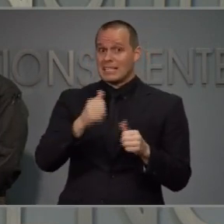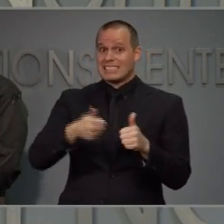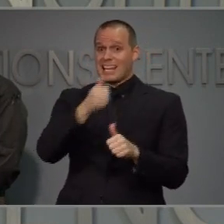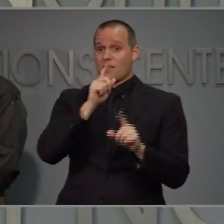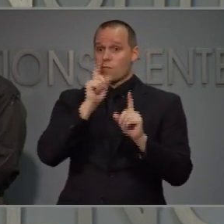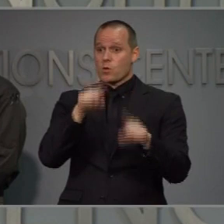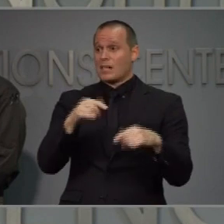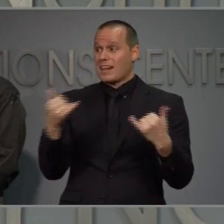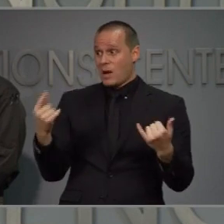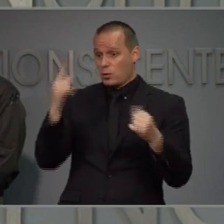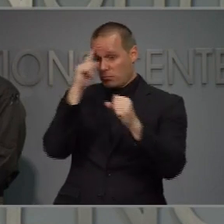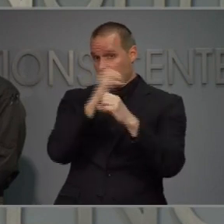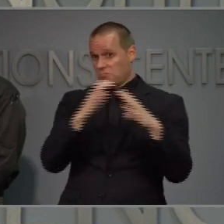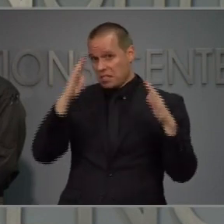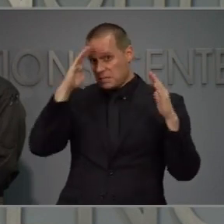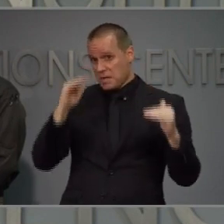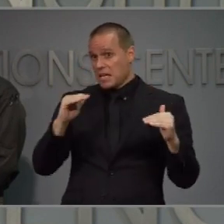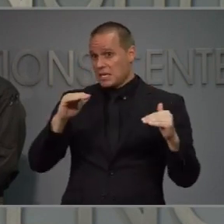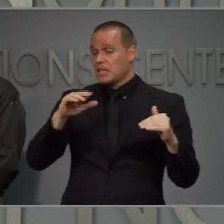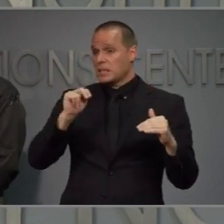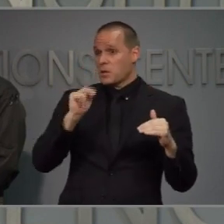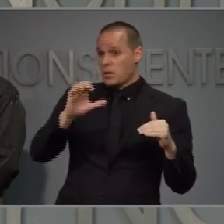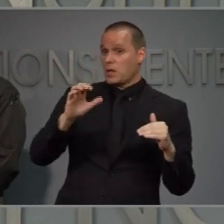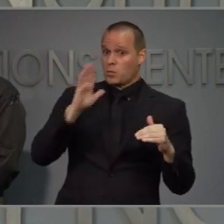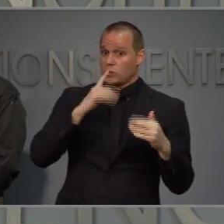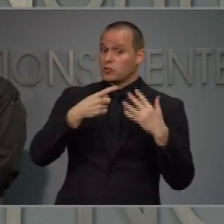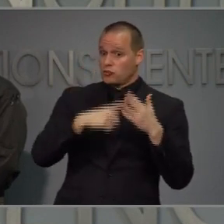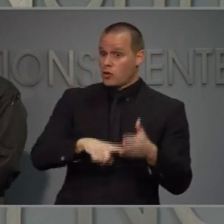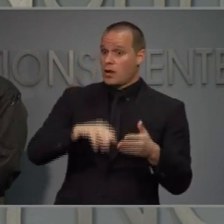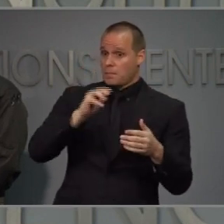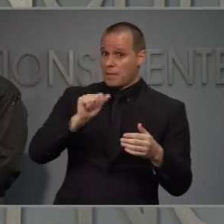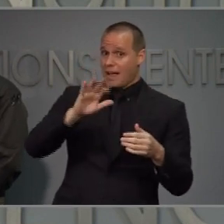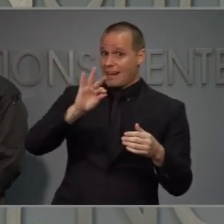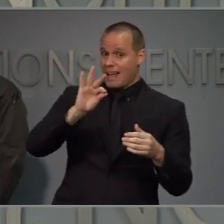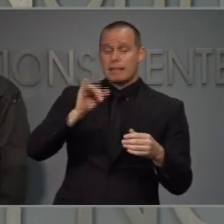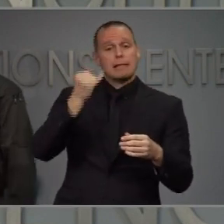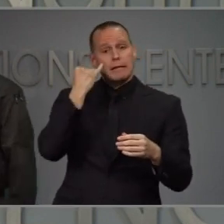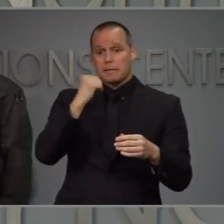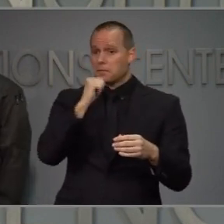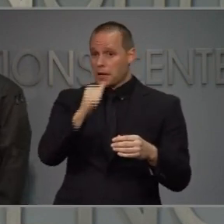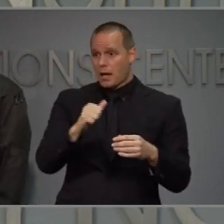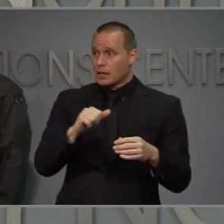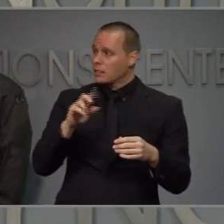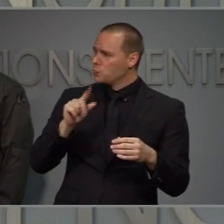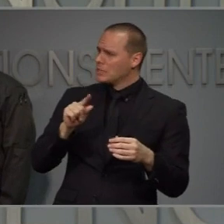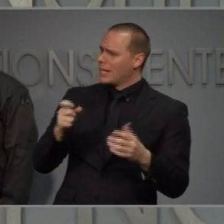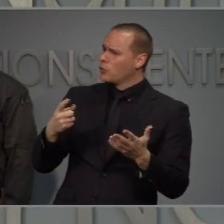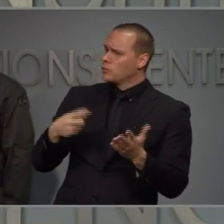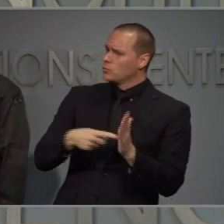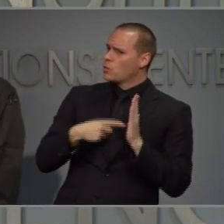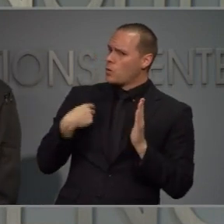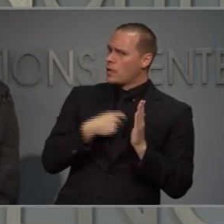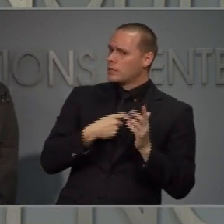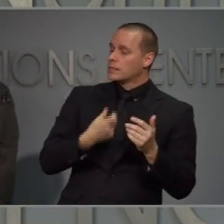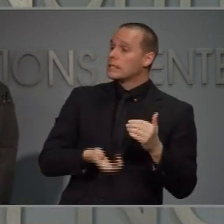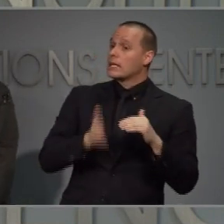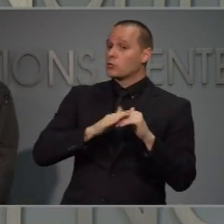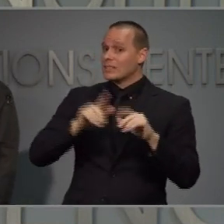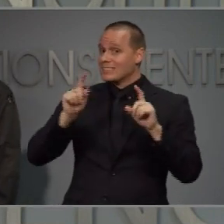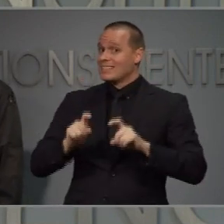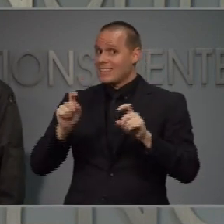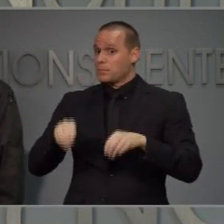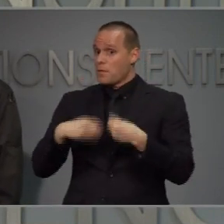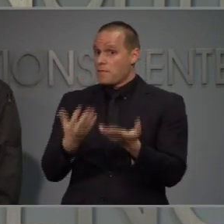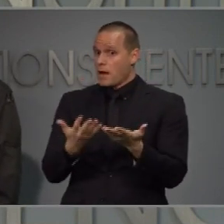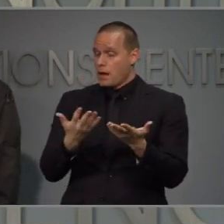North Carolina would be able to begin phase 1 on May 9th? If not, based on the data you've shown and the increased testing capacity you say you're looking